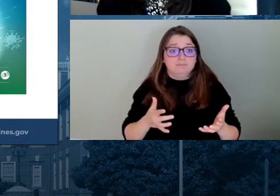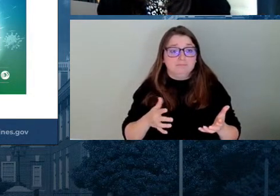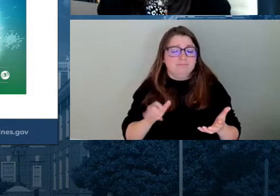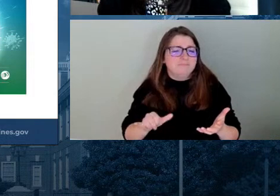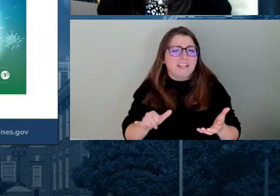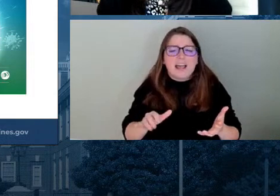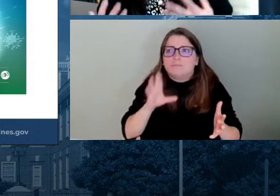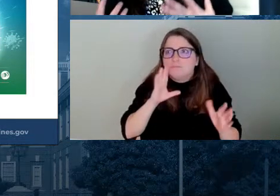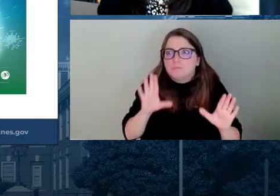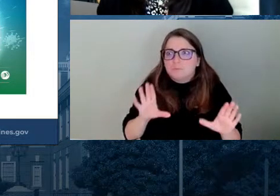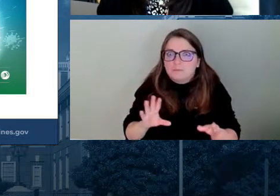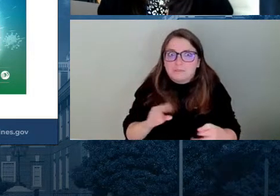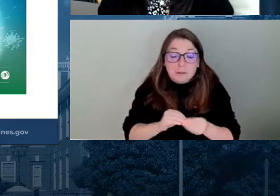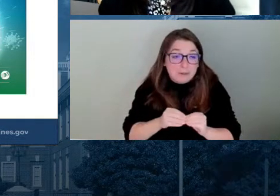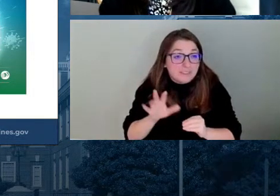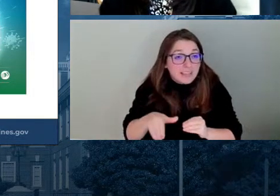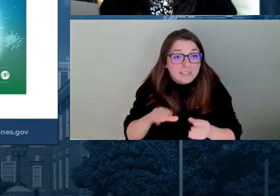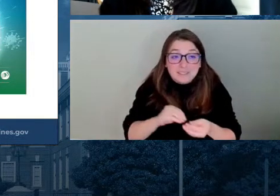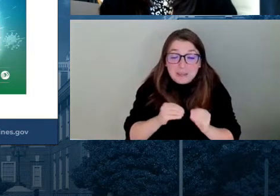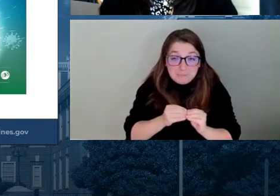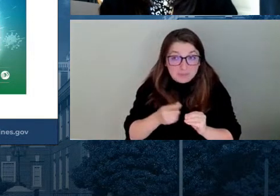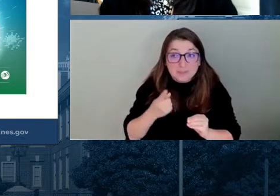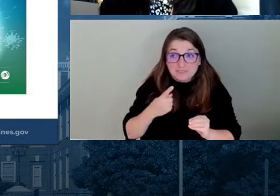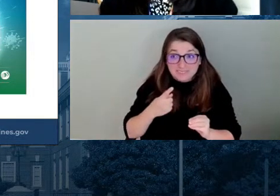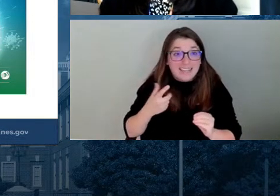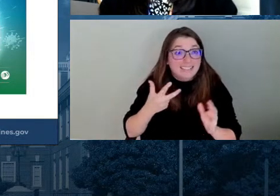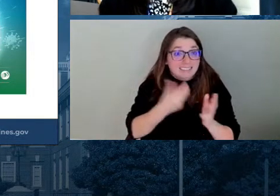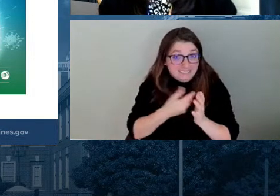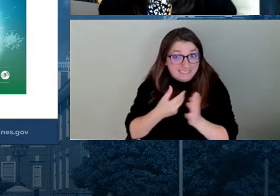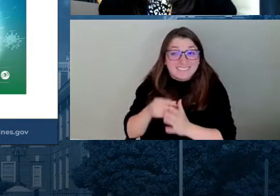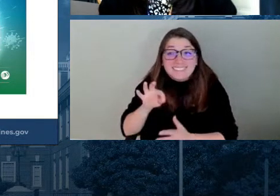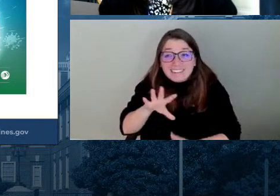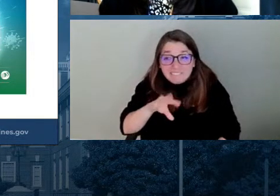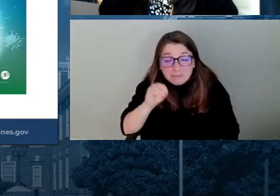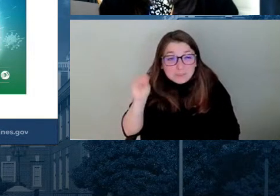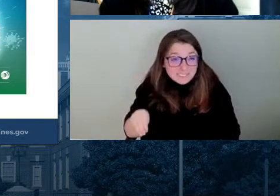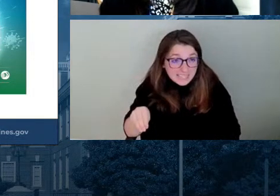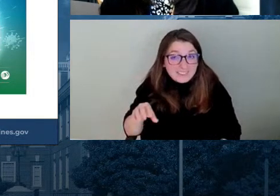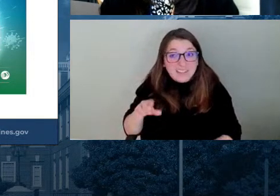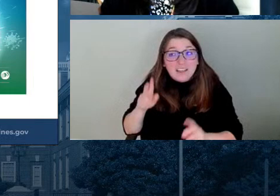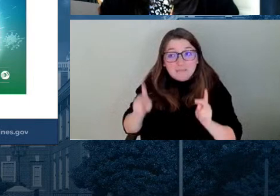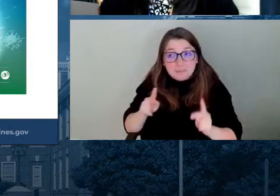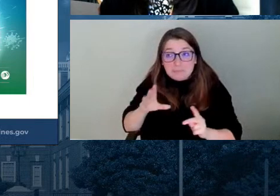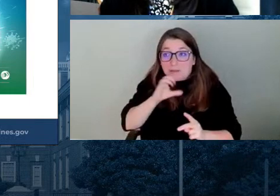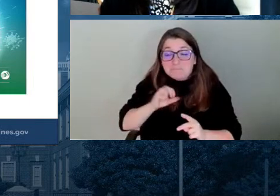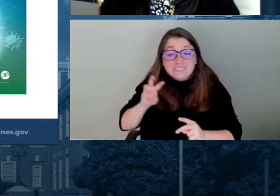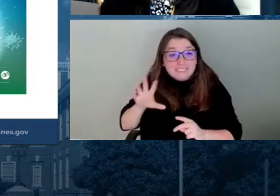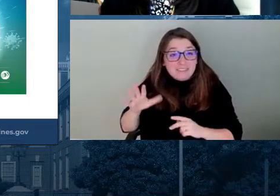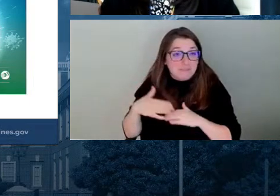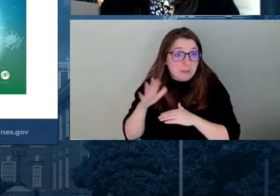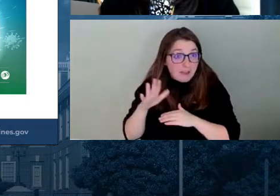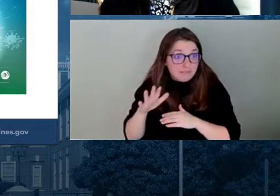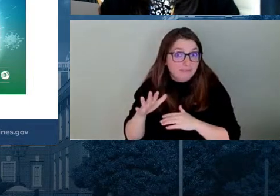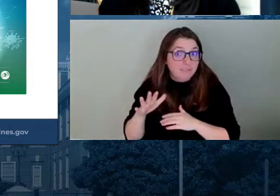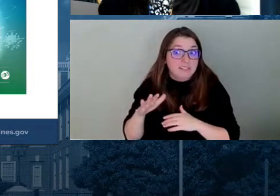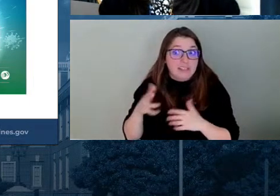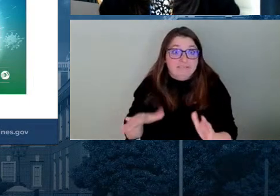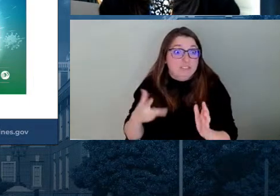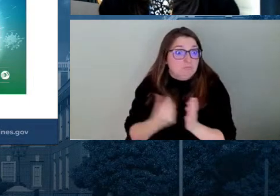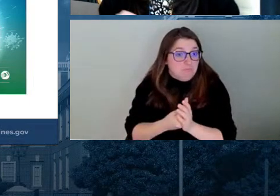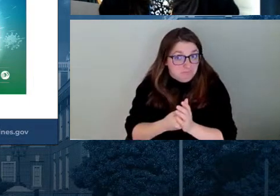want to congratulate everyone. It's a number to be proud of, that we have 95% of those 65 plus that had their primary